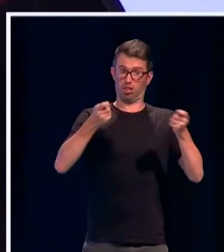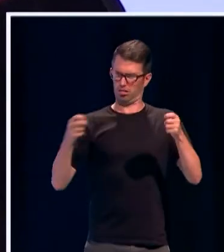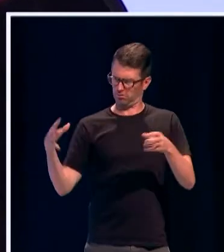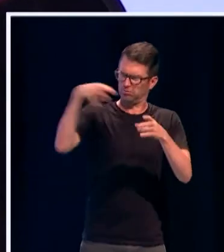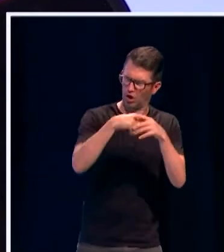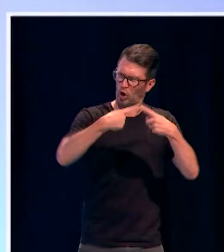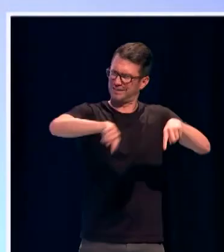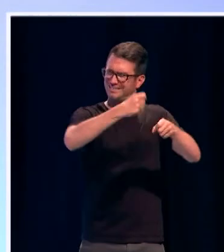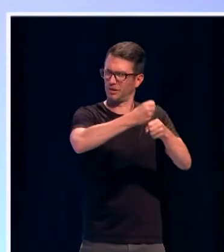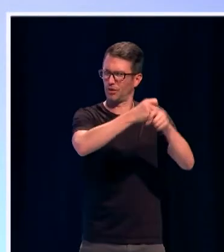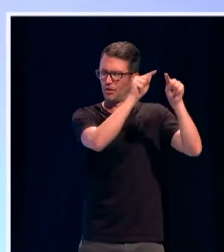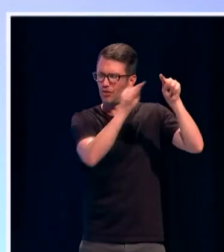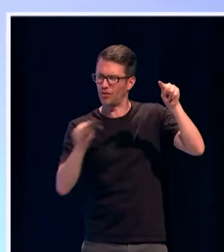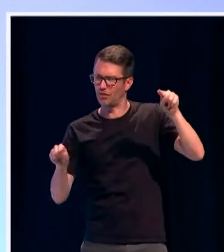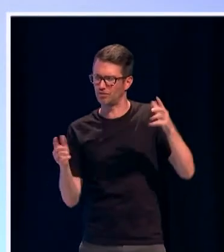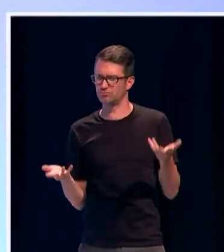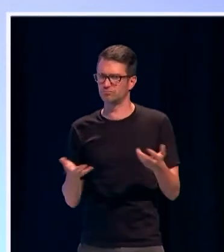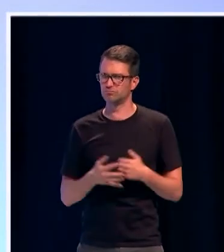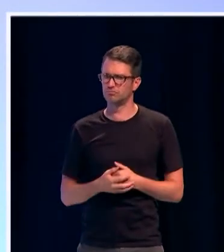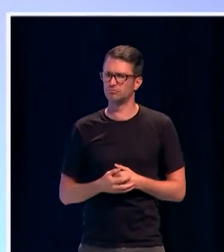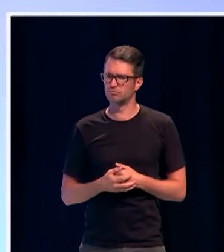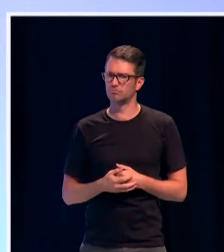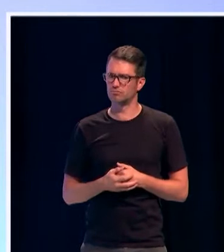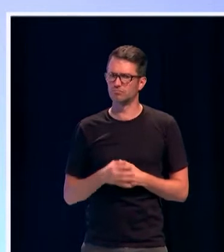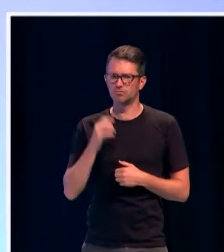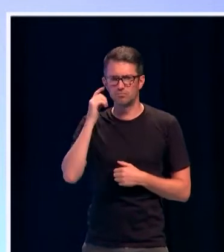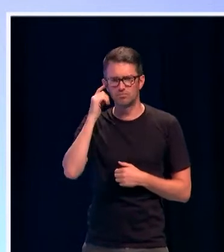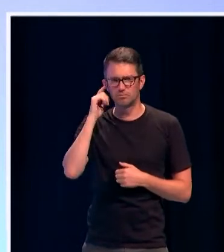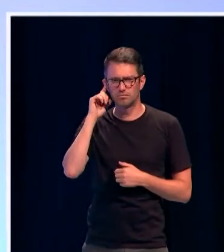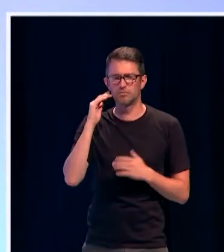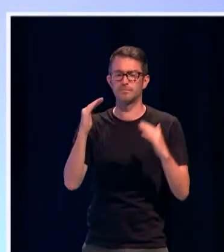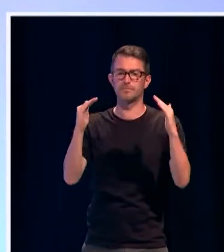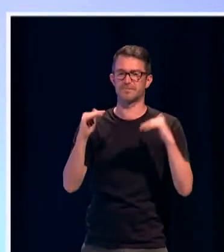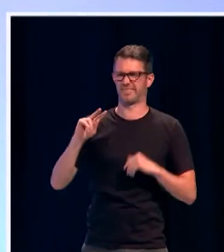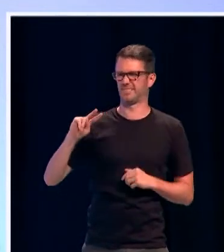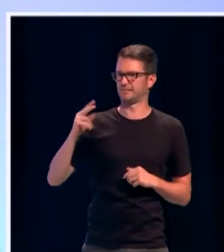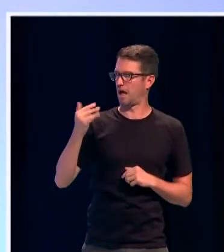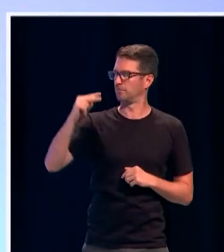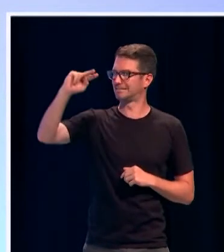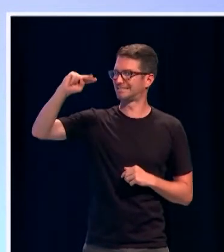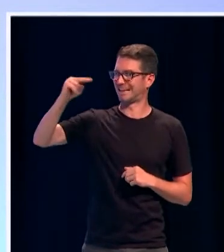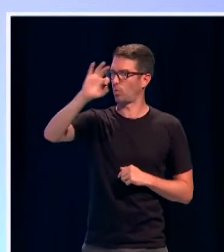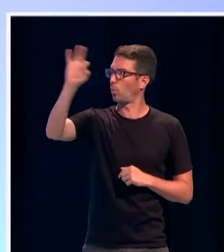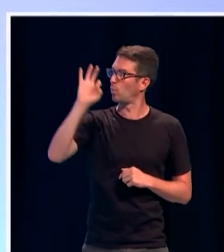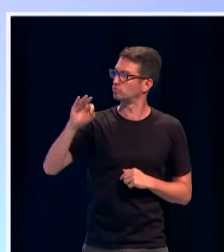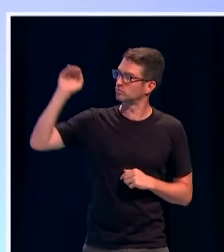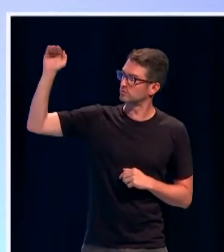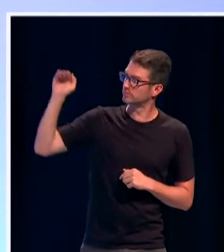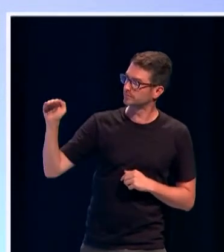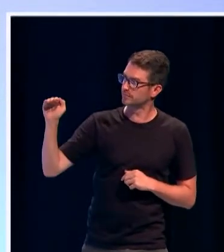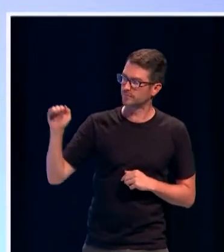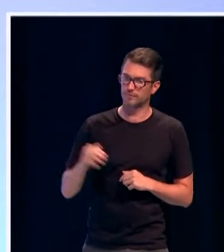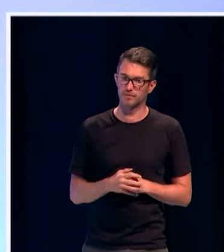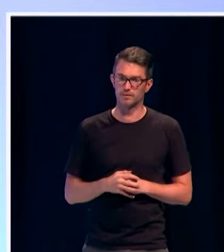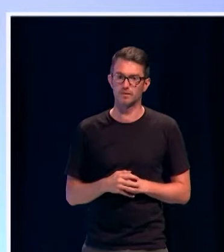Okay, thank you. So maybe we can go to the second question, please. Capacity building is more than